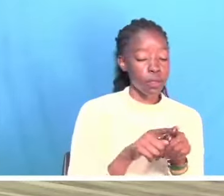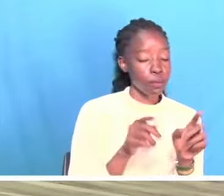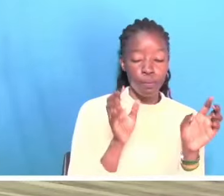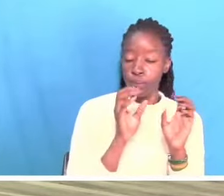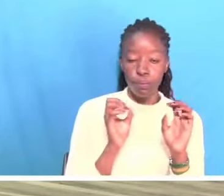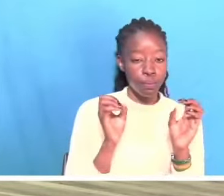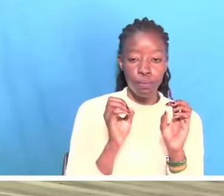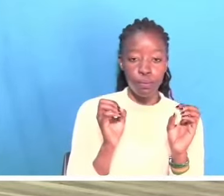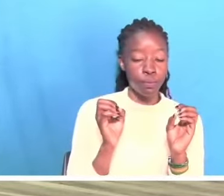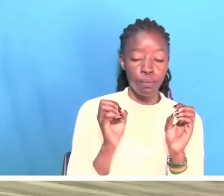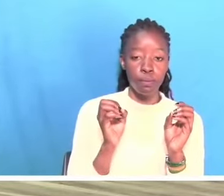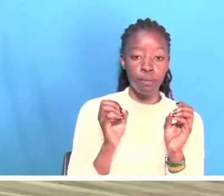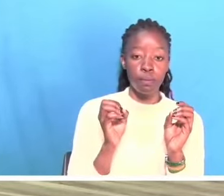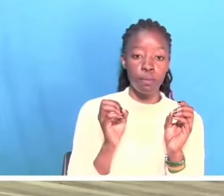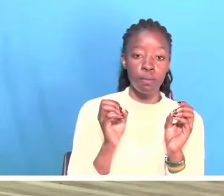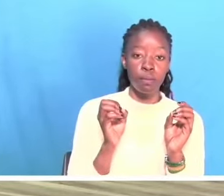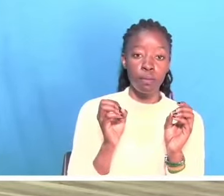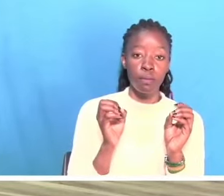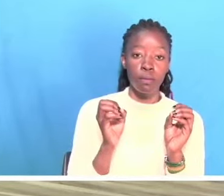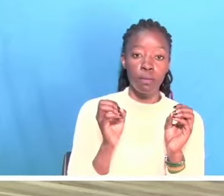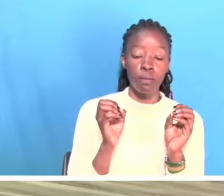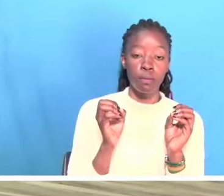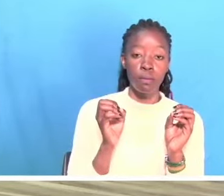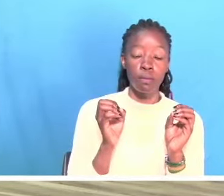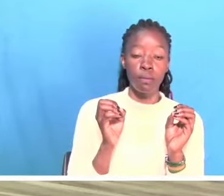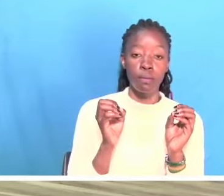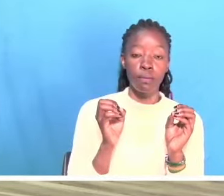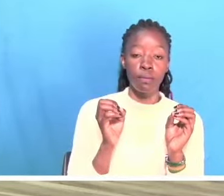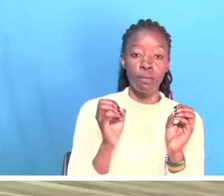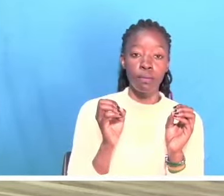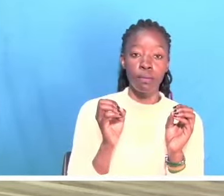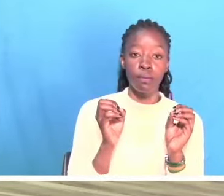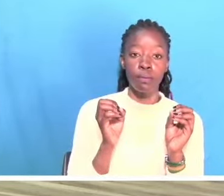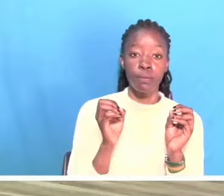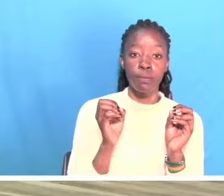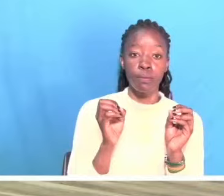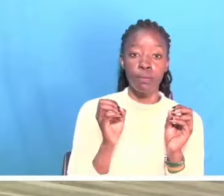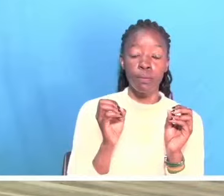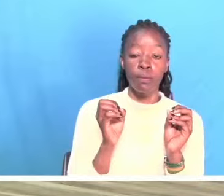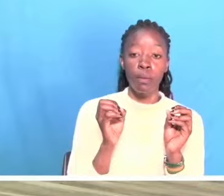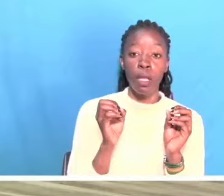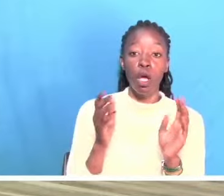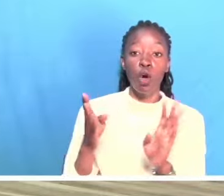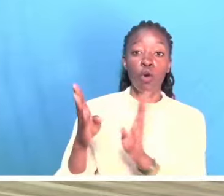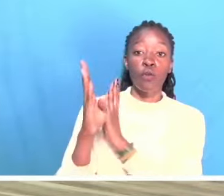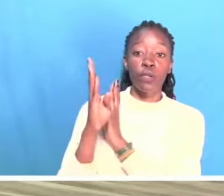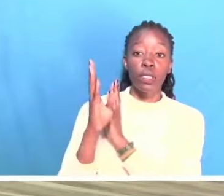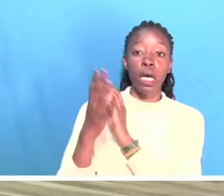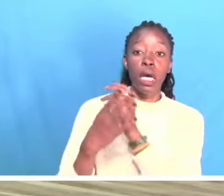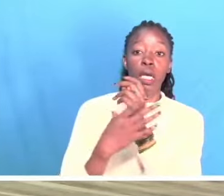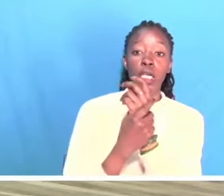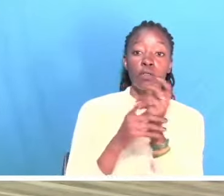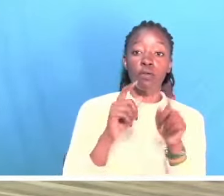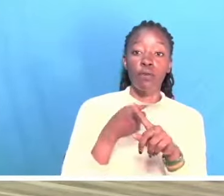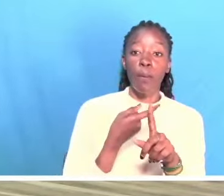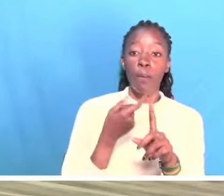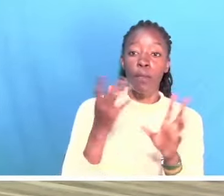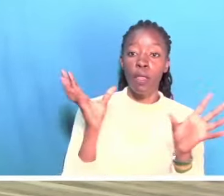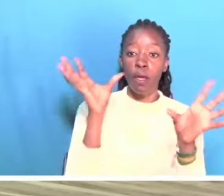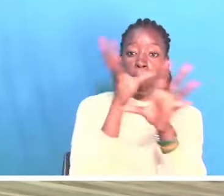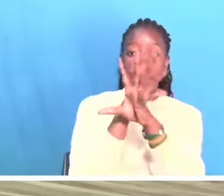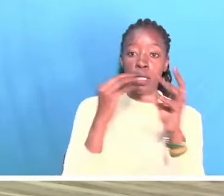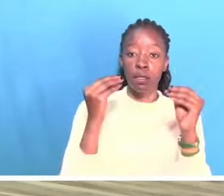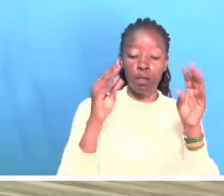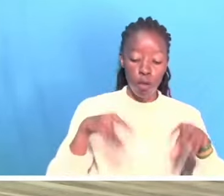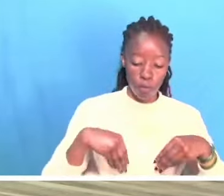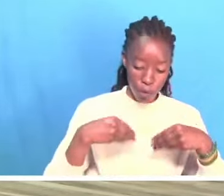cadre. You know, the commissioning parchment that an officer gets from the president is that you have been given a